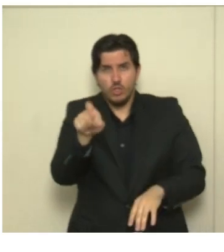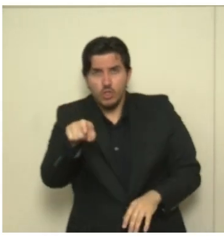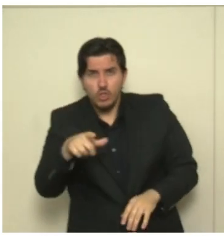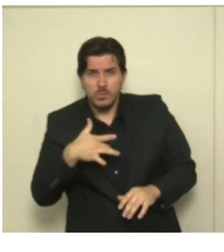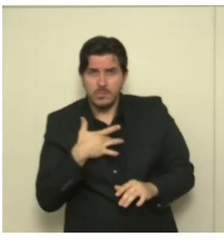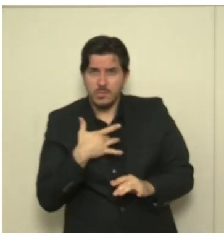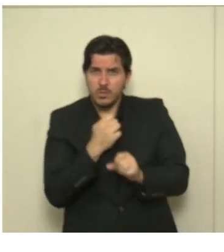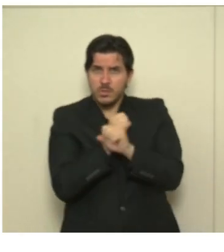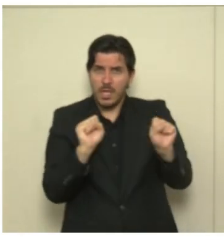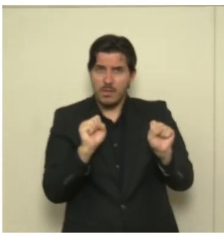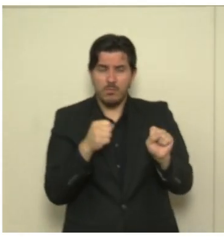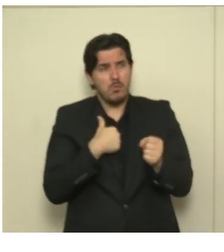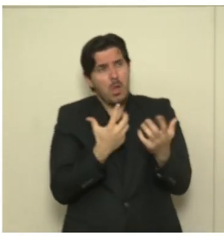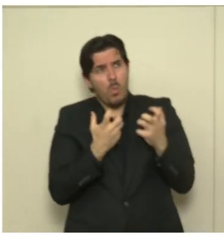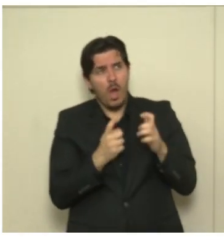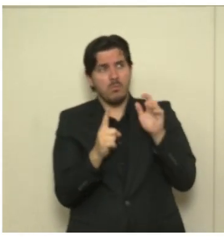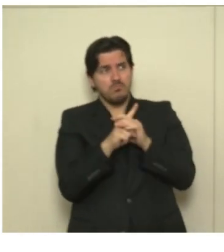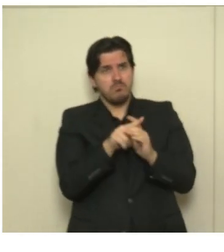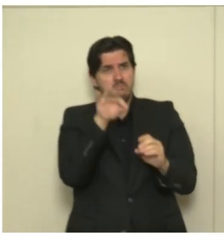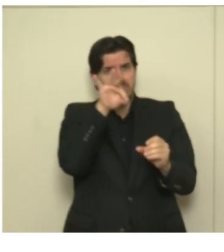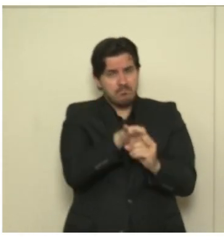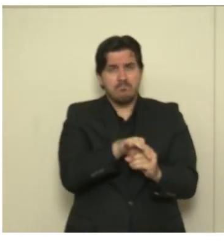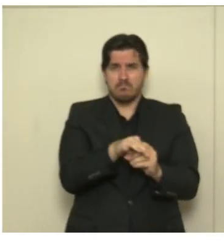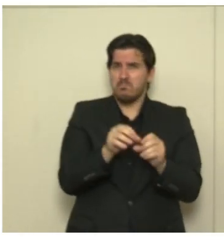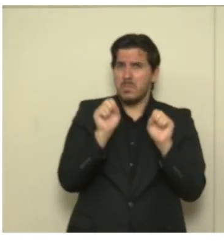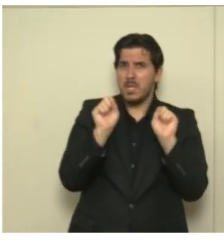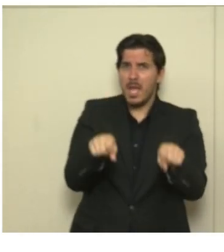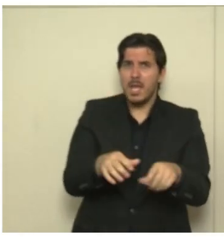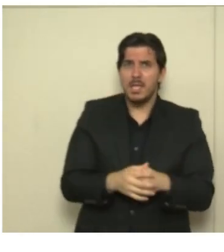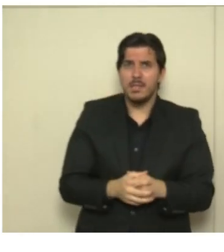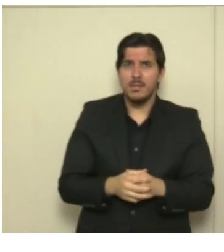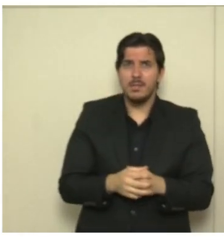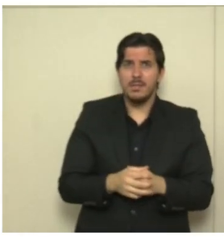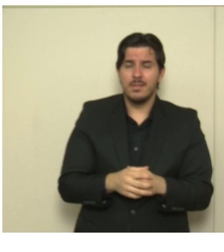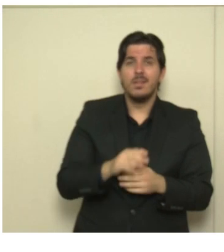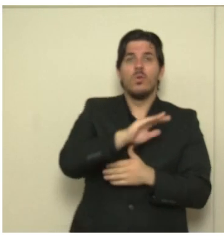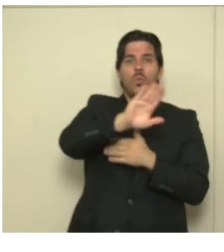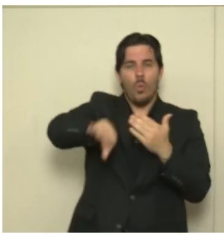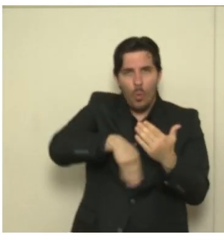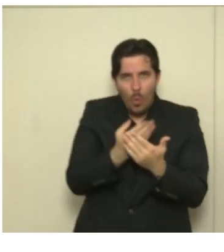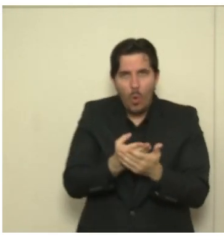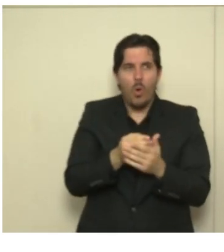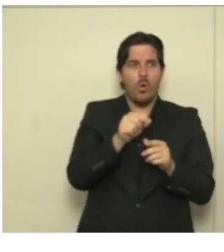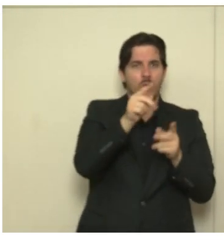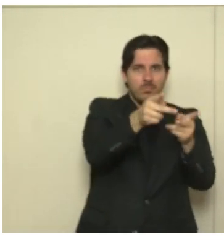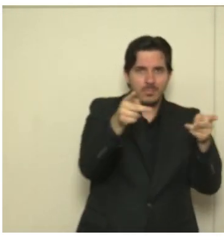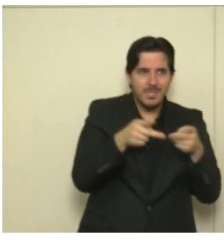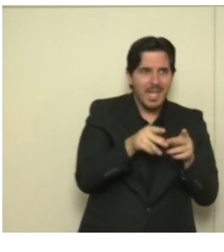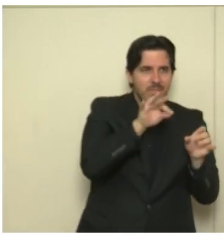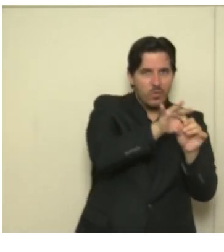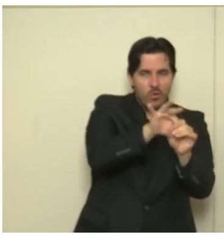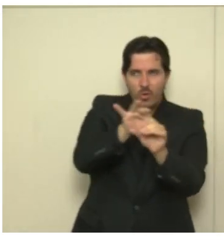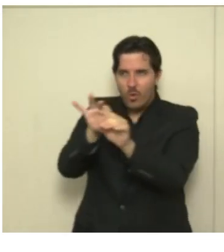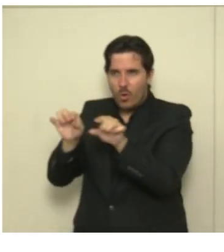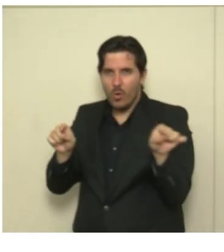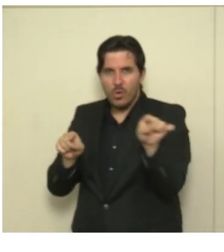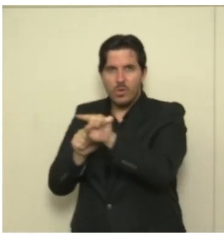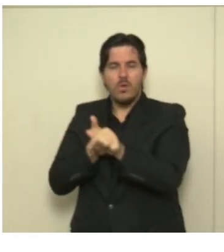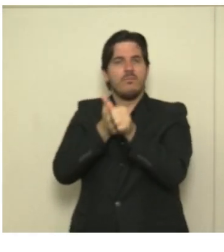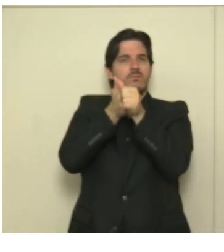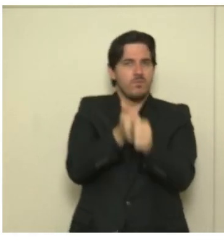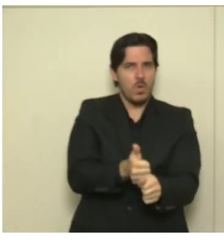choose to vote in person. All polling places will follow public health guidelines, and poll officials will be